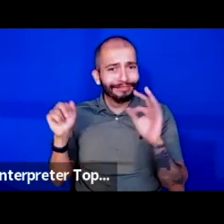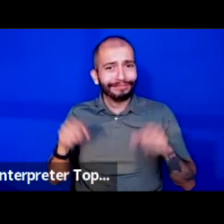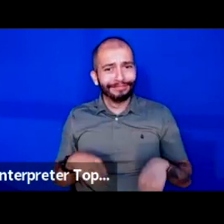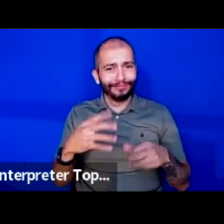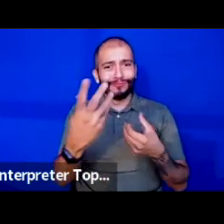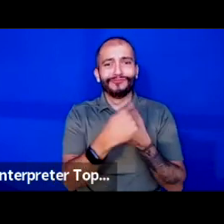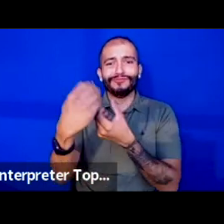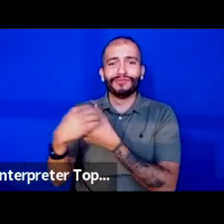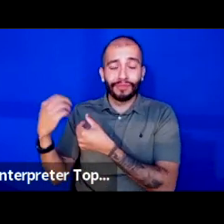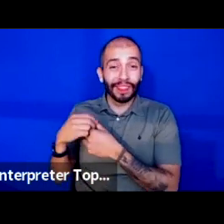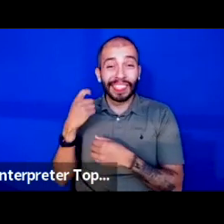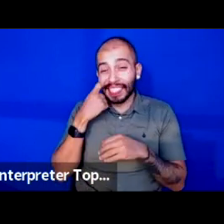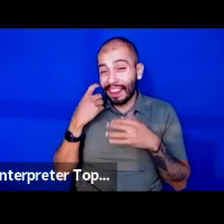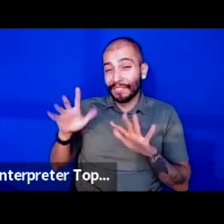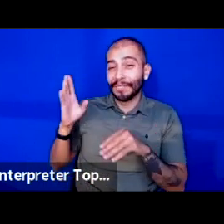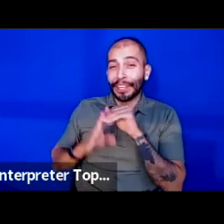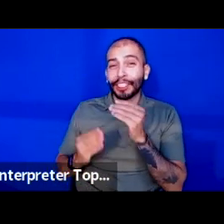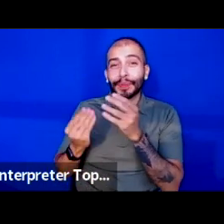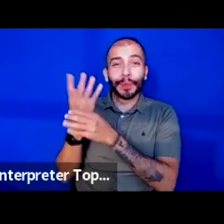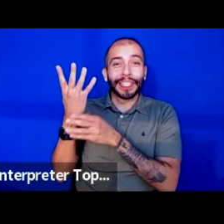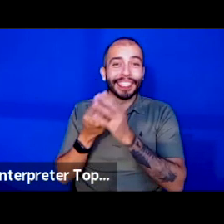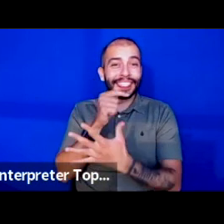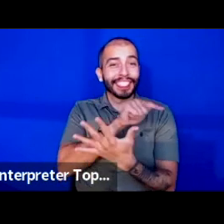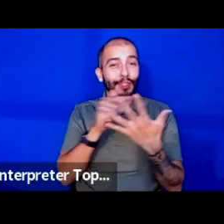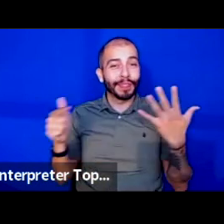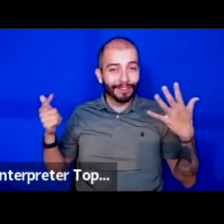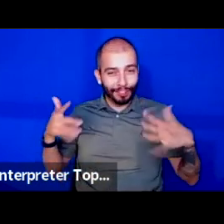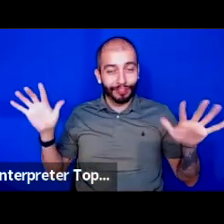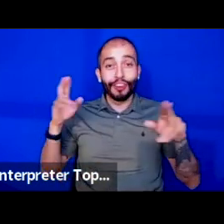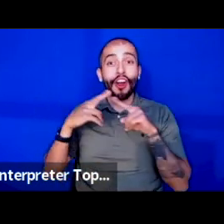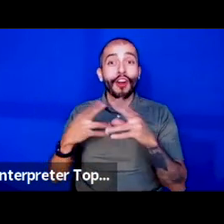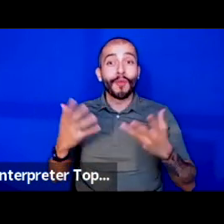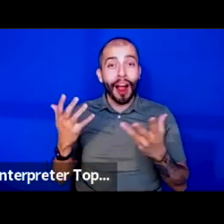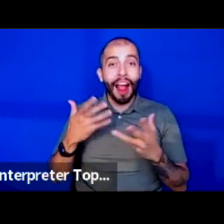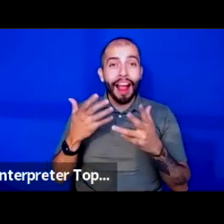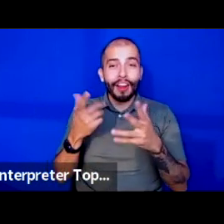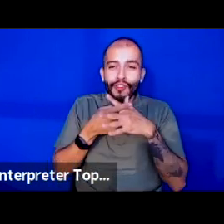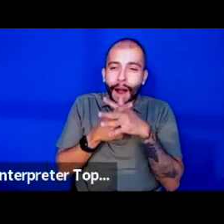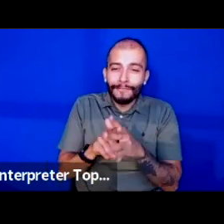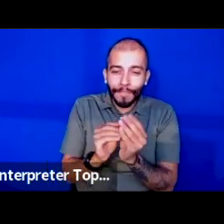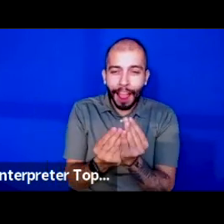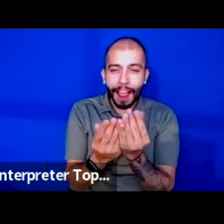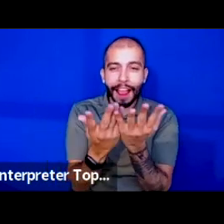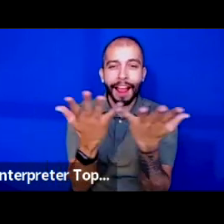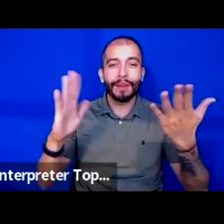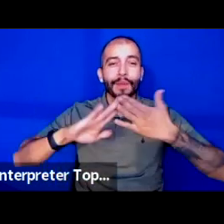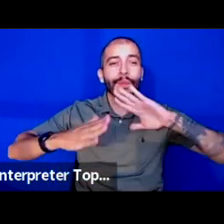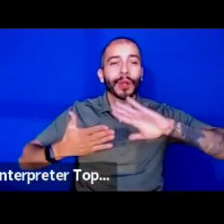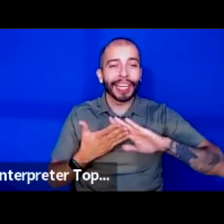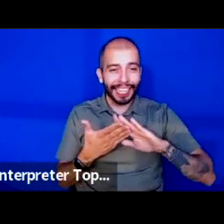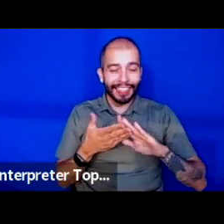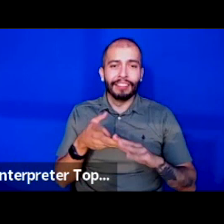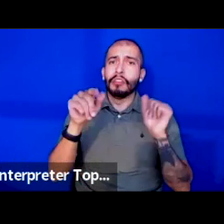you can also get those included as well. So that I think all the details will be in the chat for you, but just